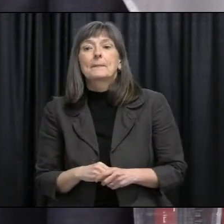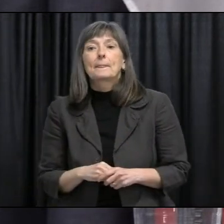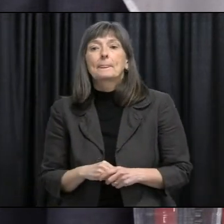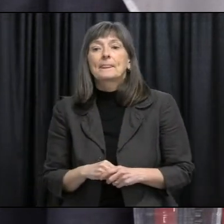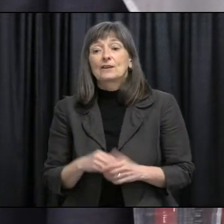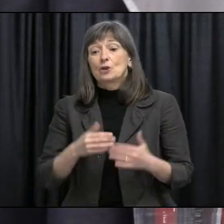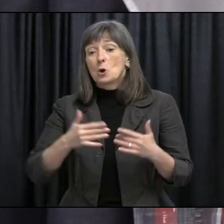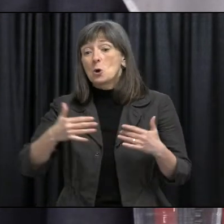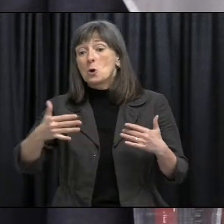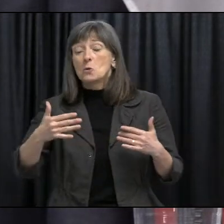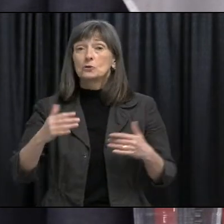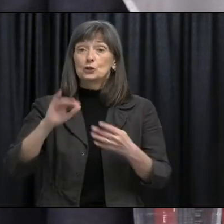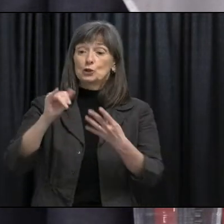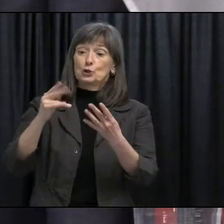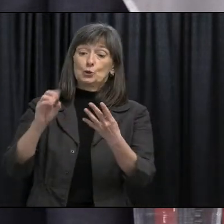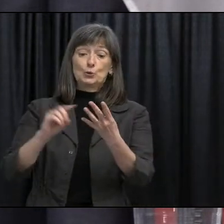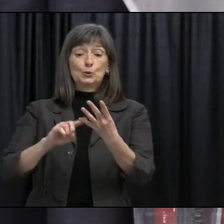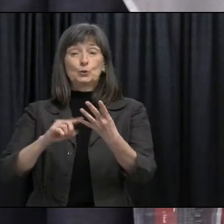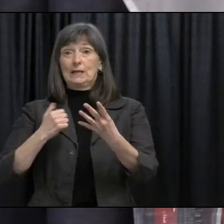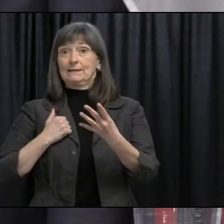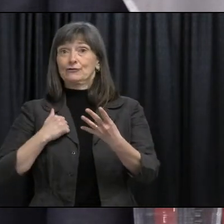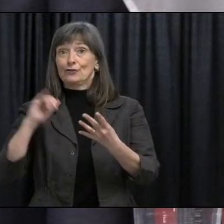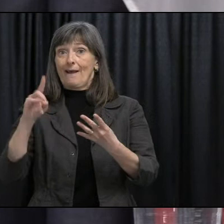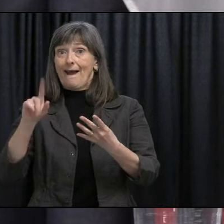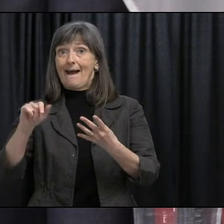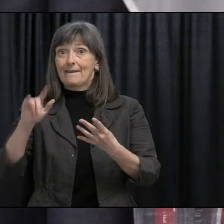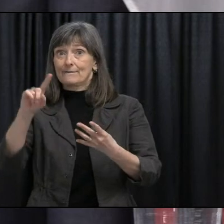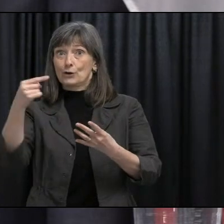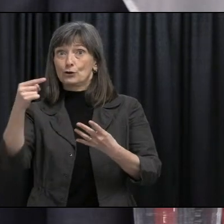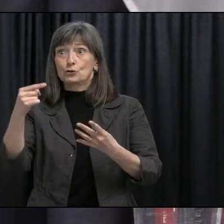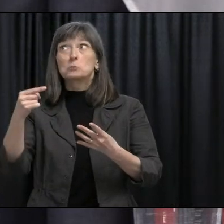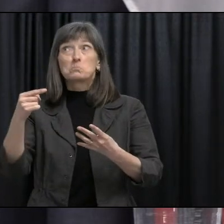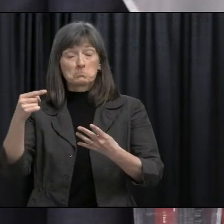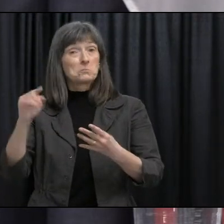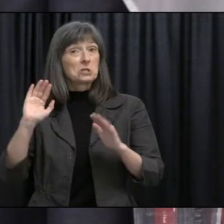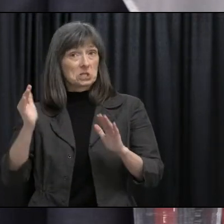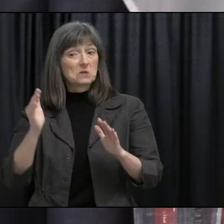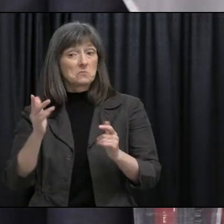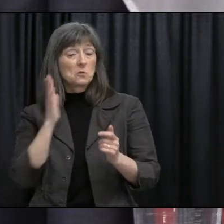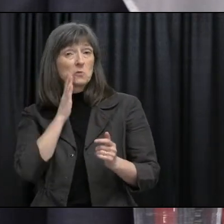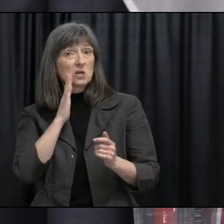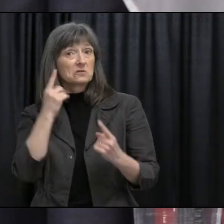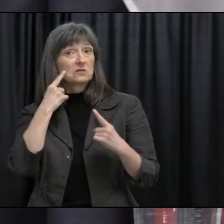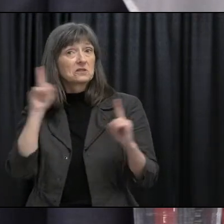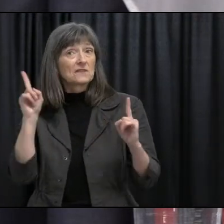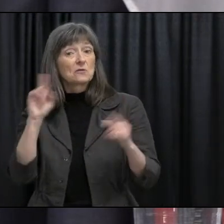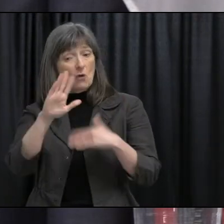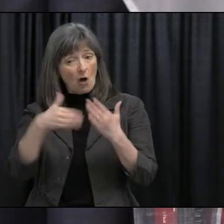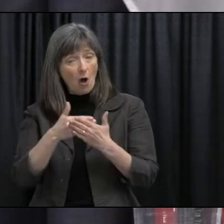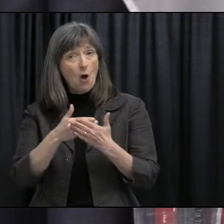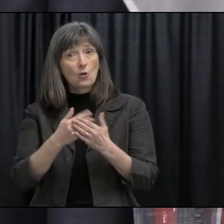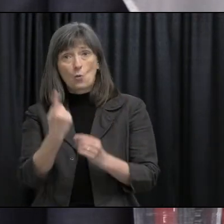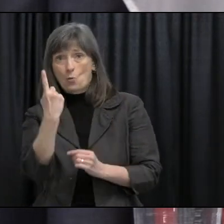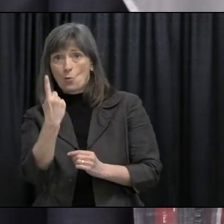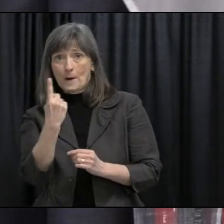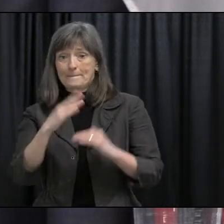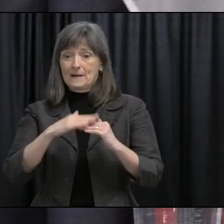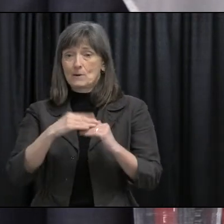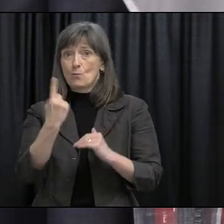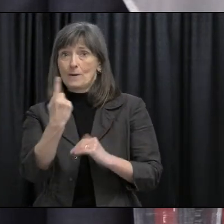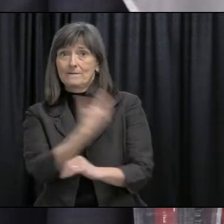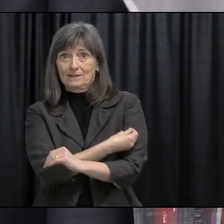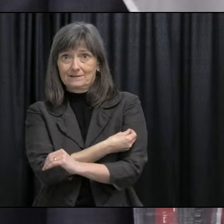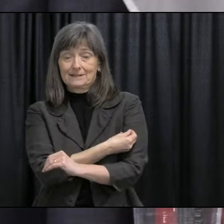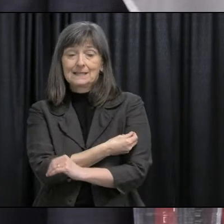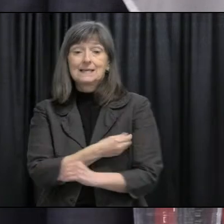end of June Canada Day offering of everyone who's eligible who wants a vaccine to have had their first one. And I was talking